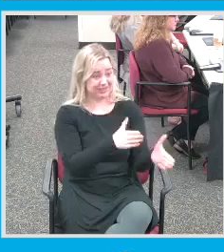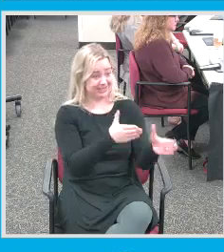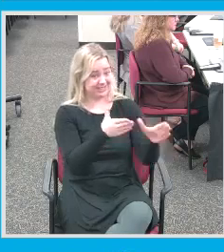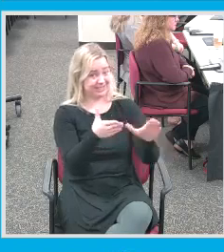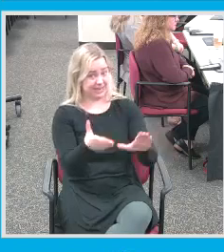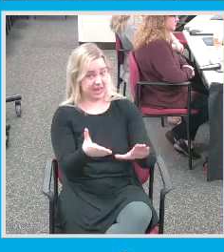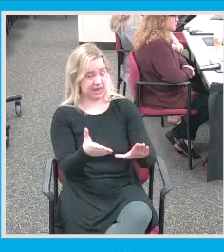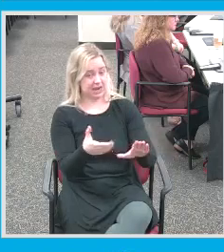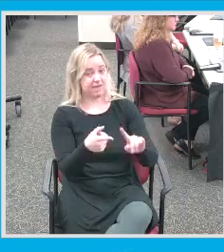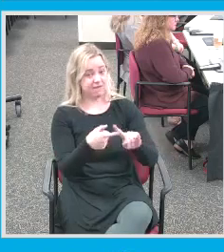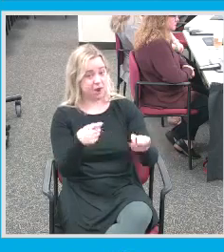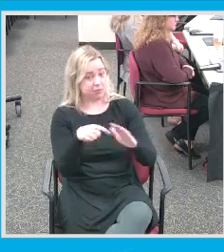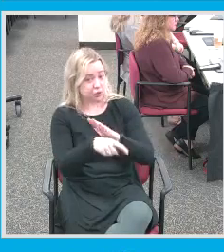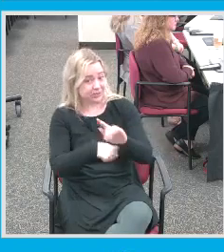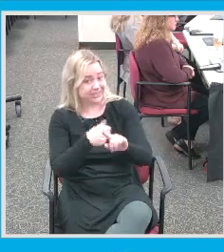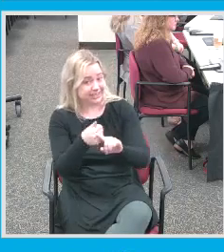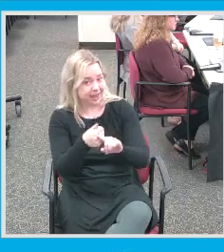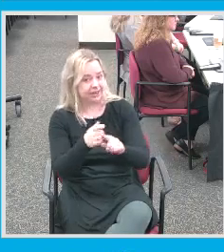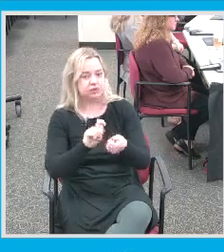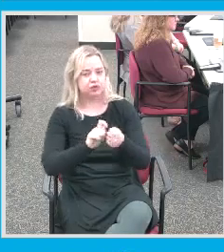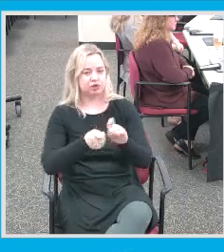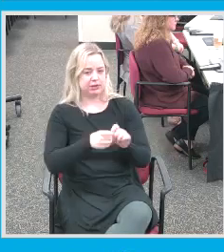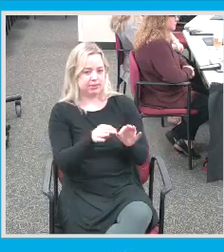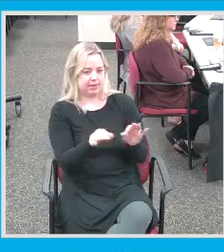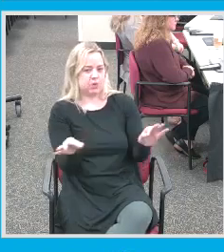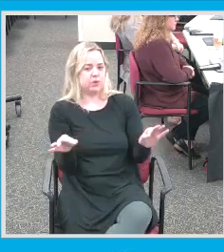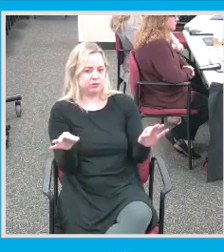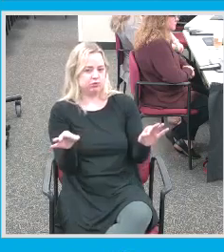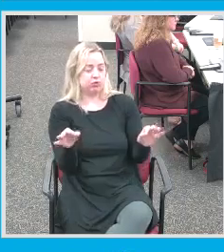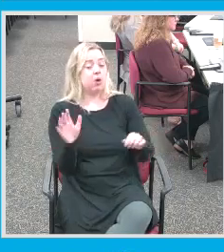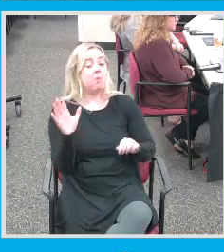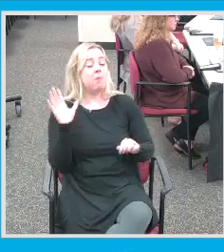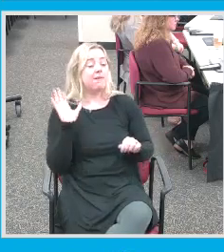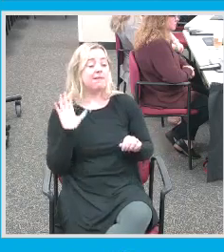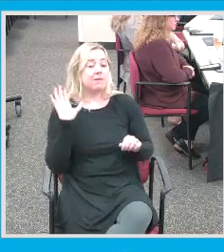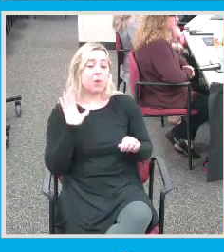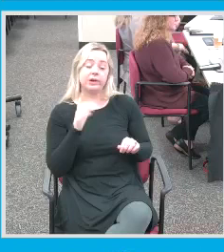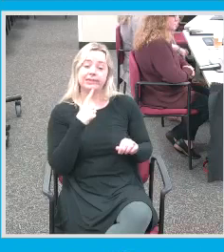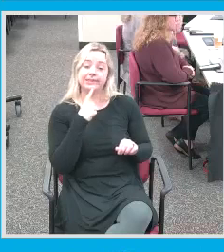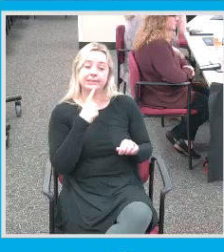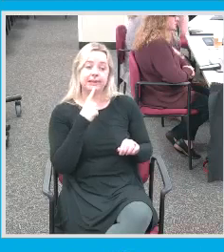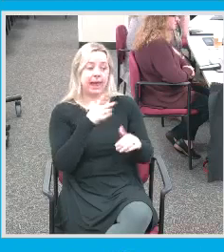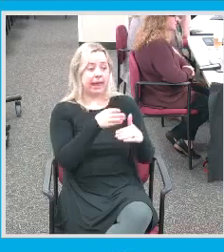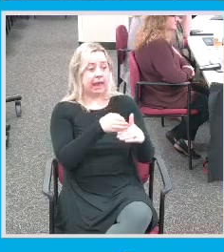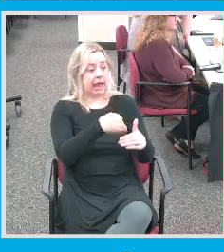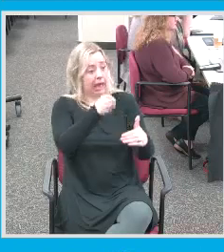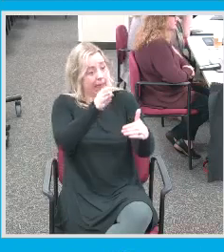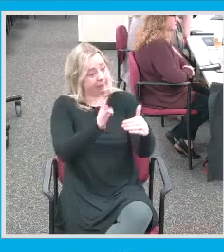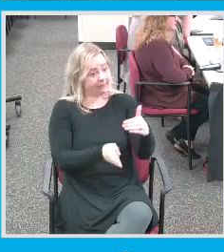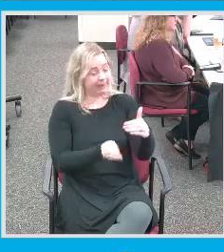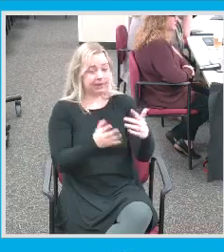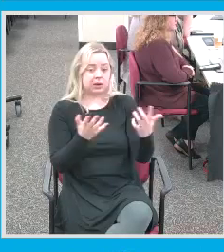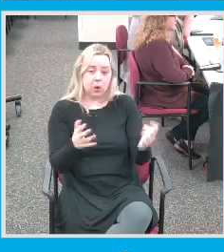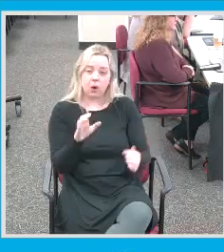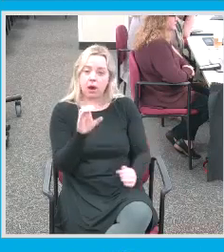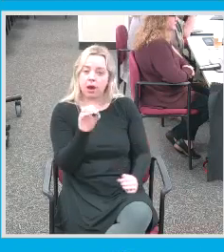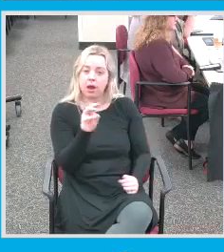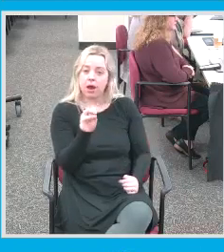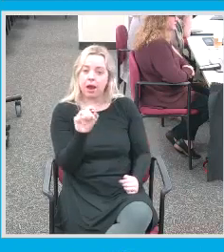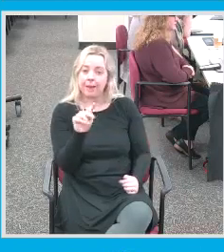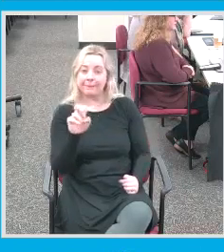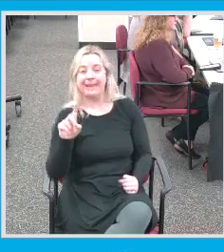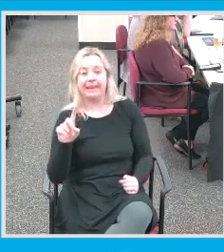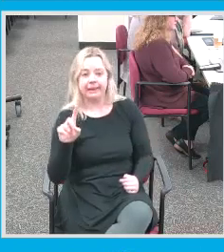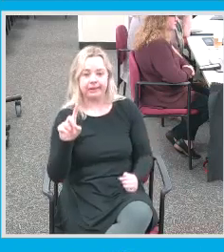by. Formerly, we would say completed or committed. When you hear committed, what do you think of? Committed a crime or a